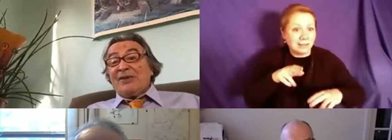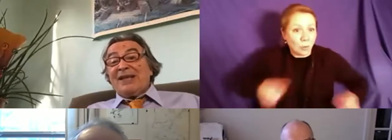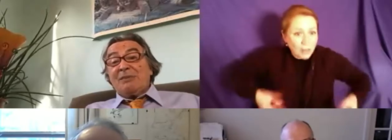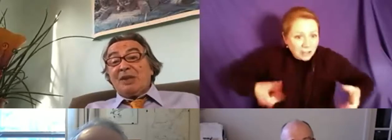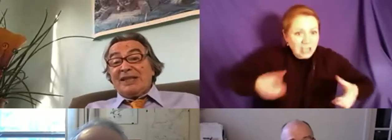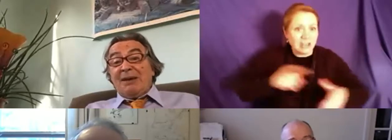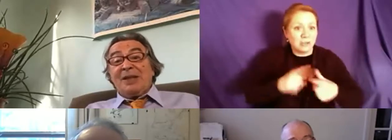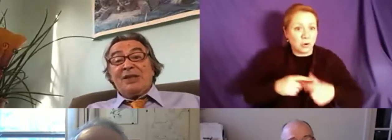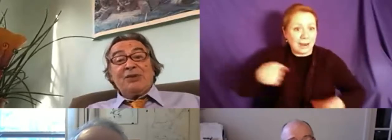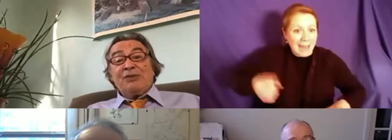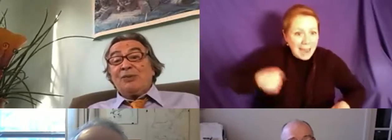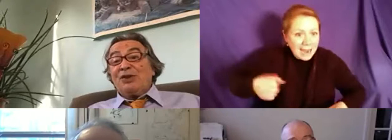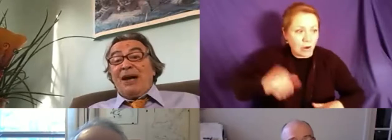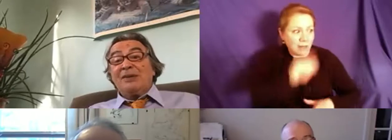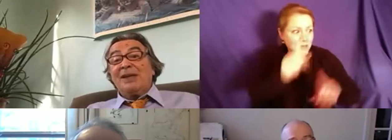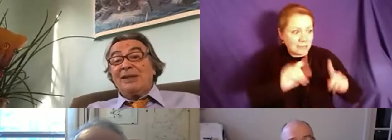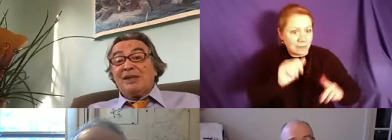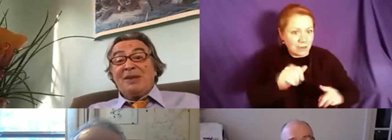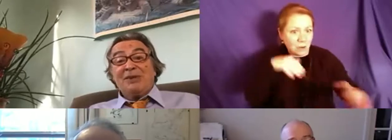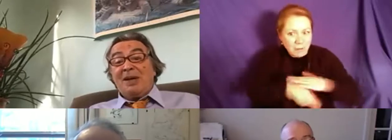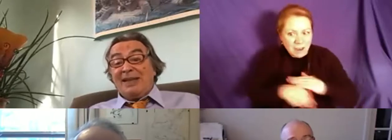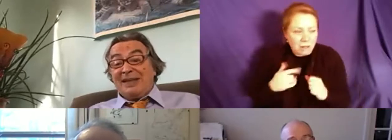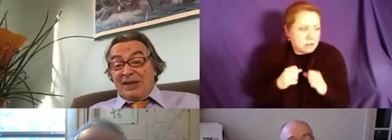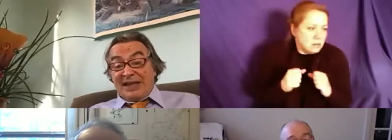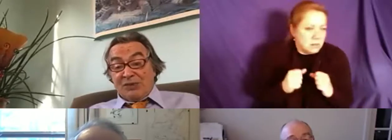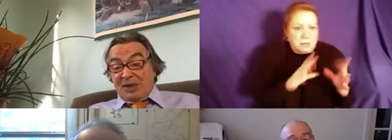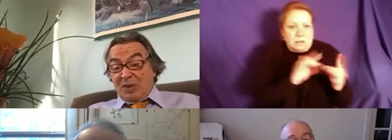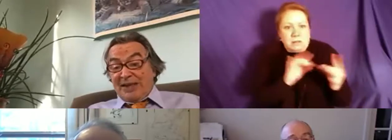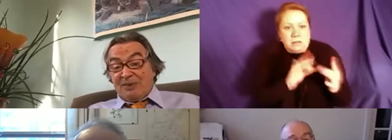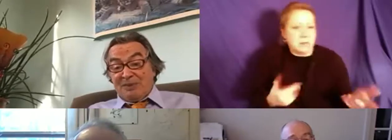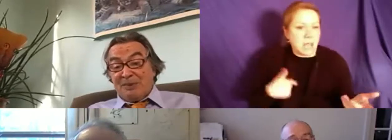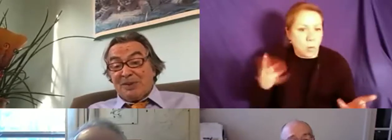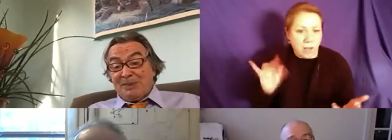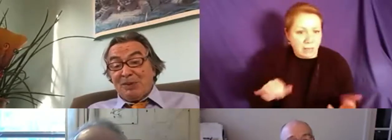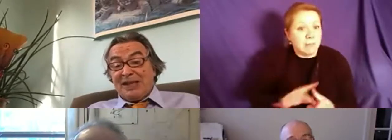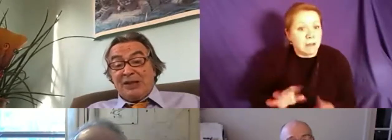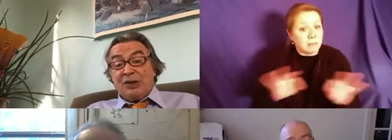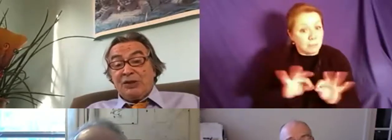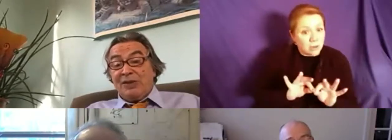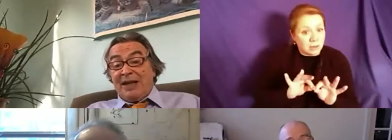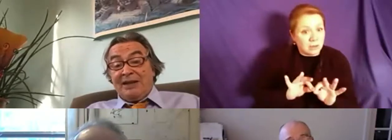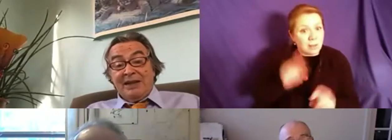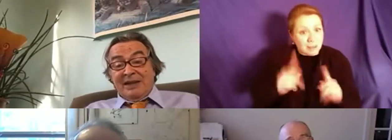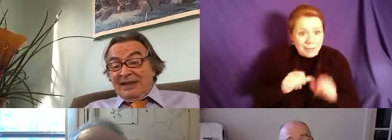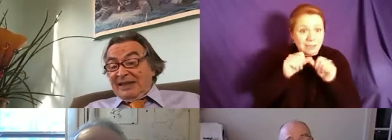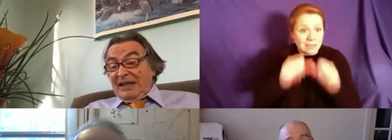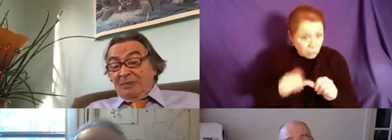with other disabilities coming into their room to crowd them in and speak their minds. I think it's really important that people continue to do